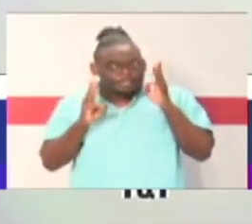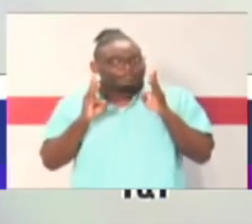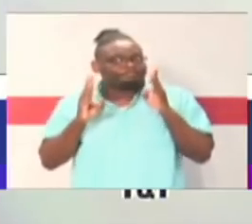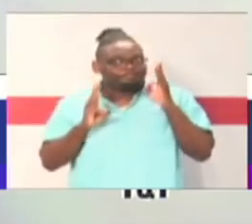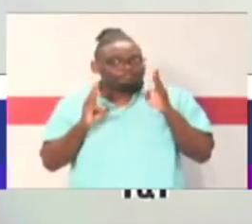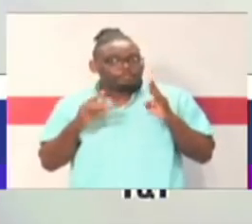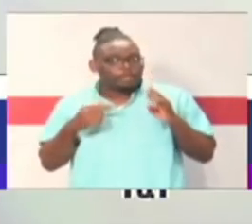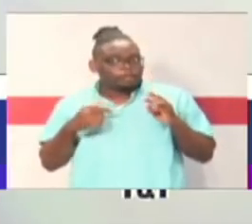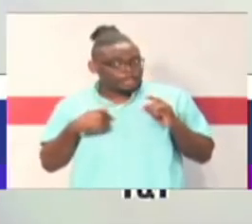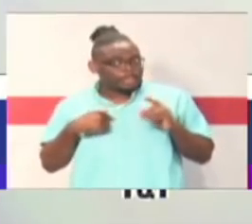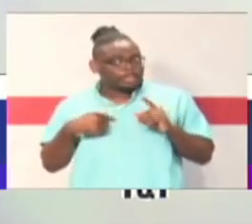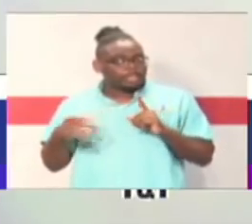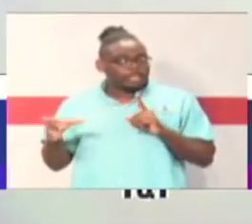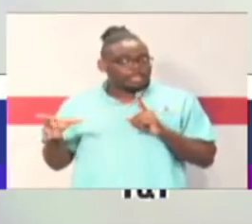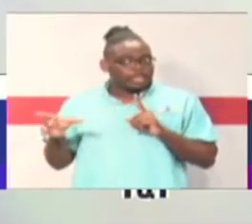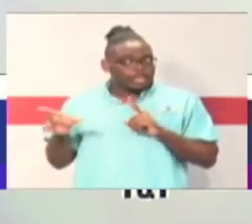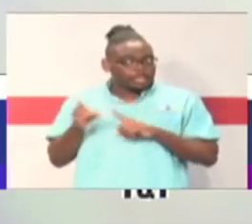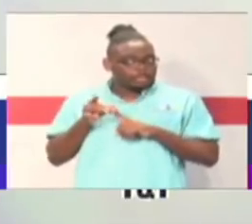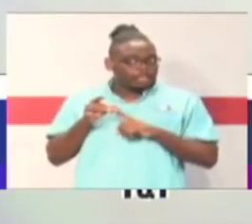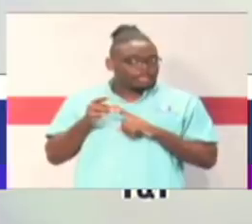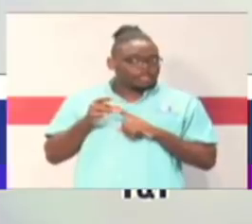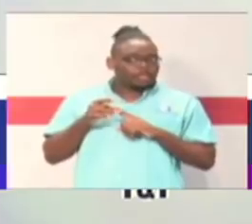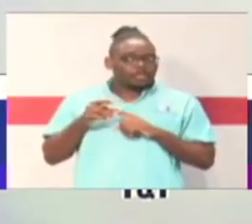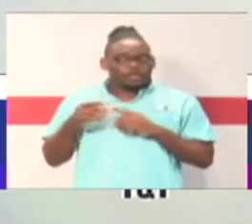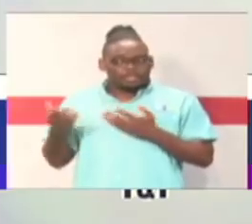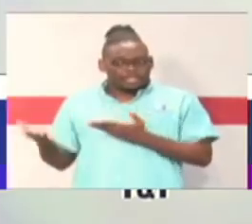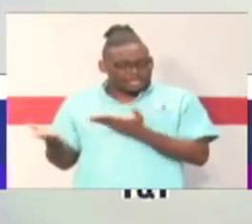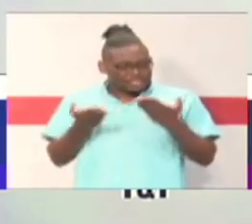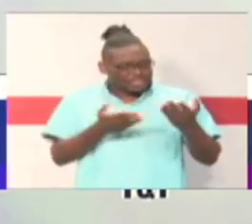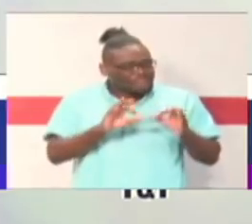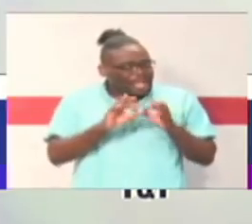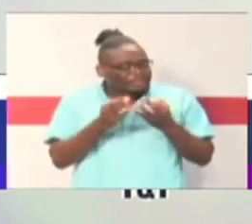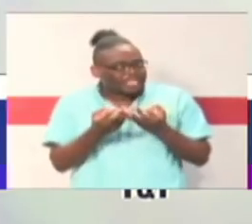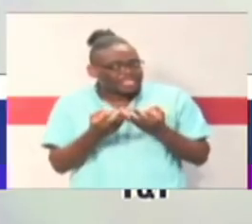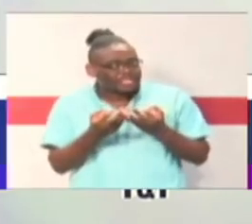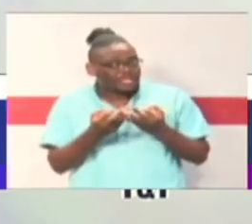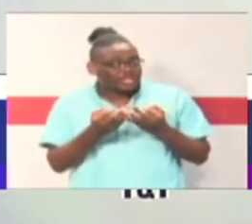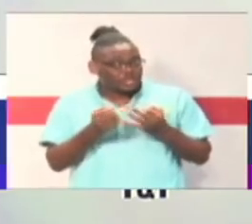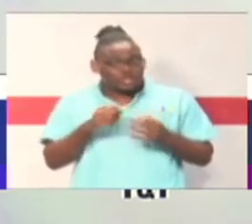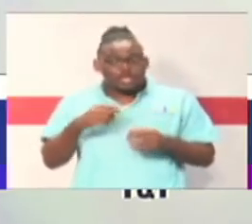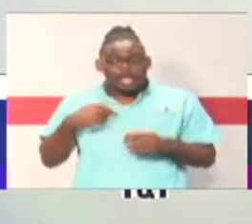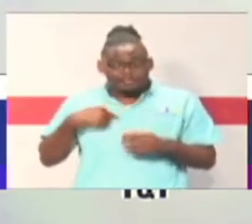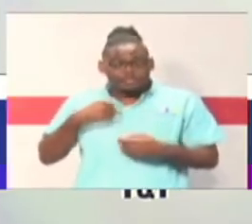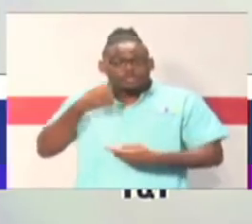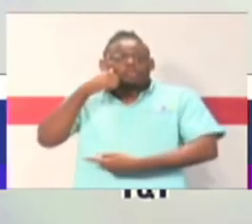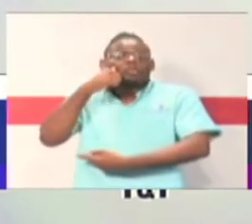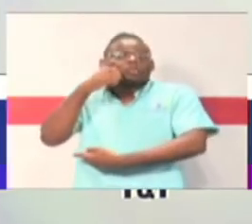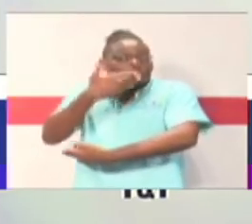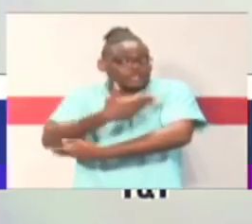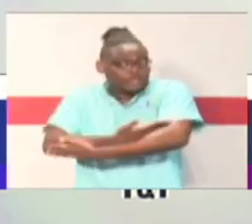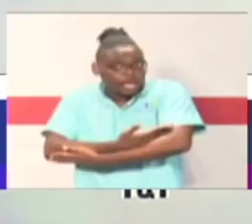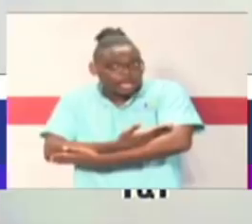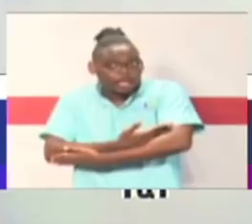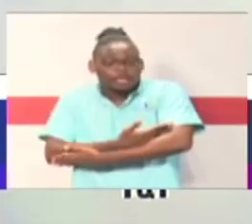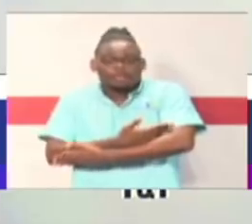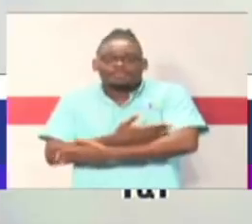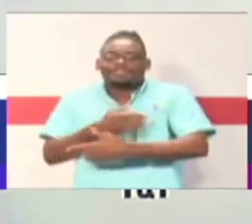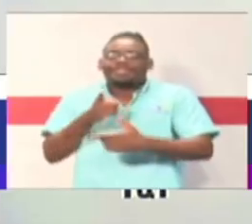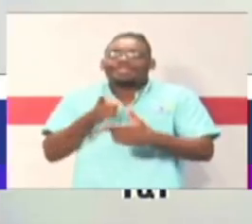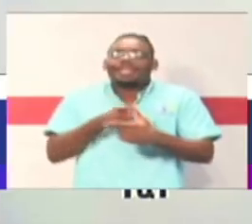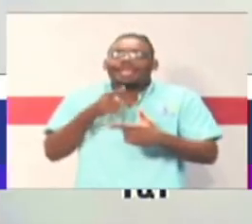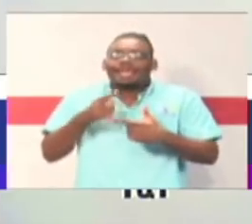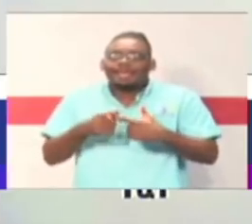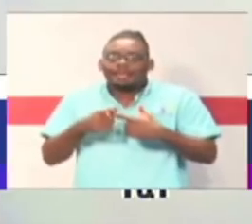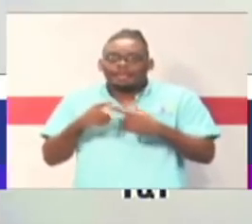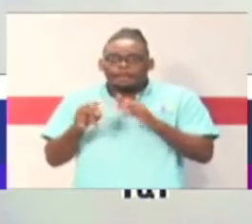members of my family, like my parents or my daughter. Then in May of this year, we started seeing younger